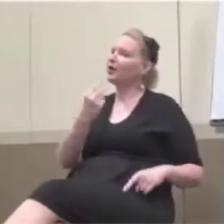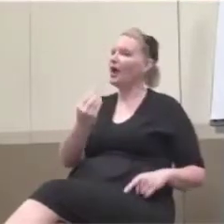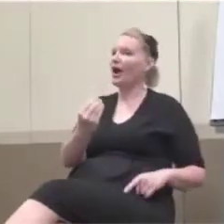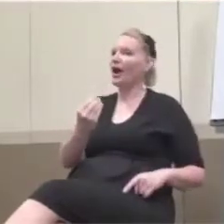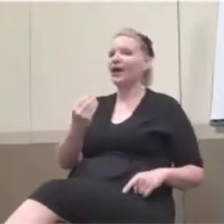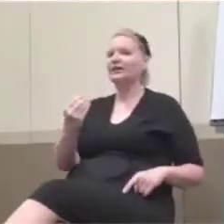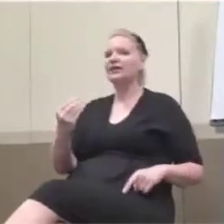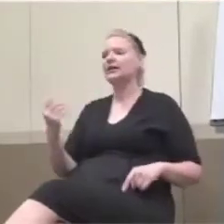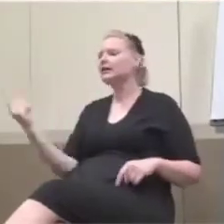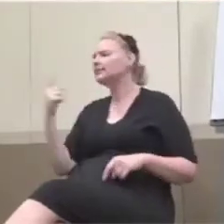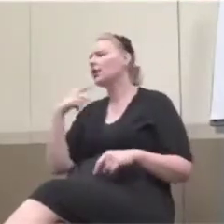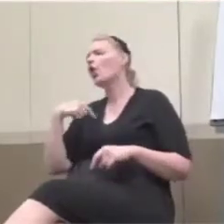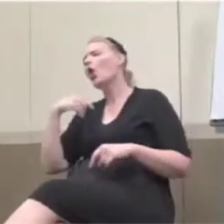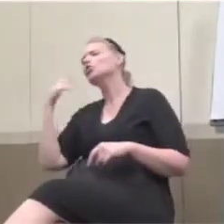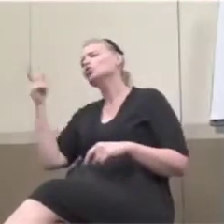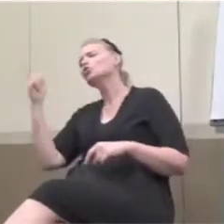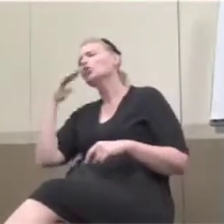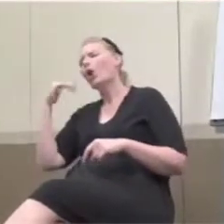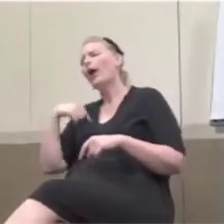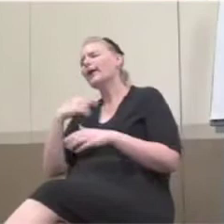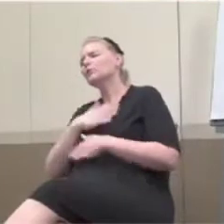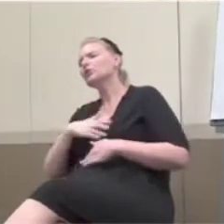I appreciate it.